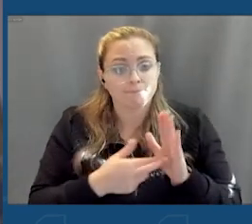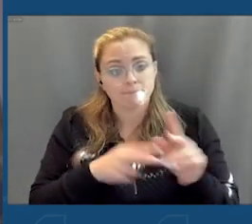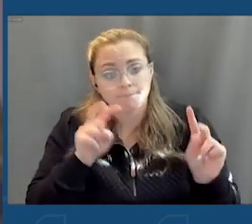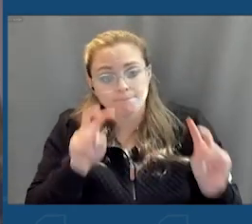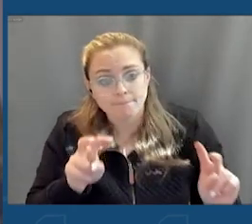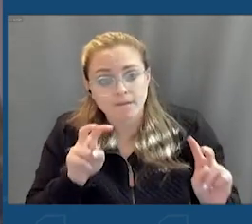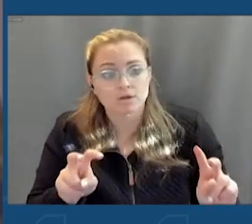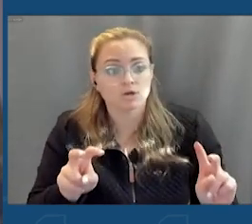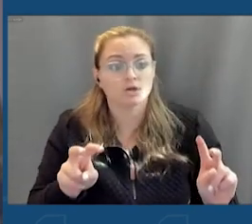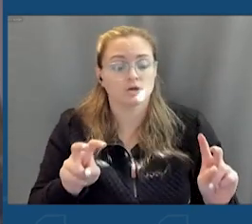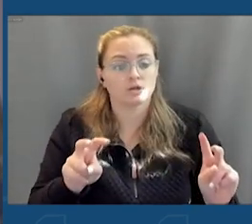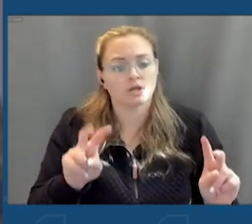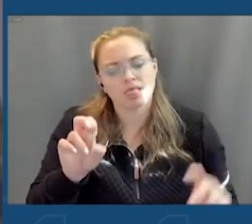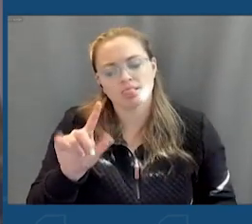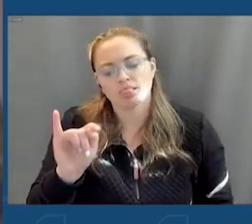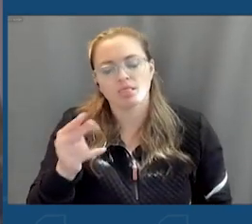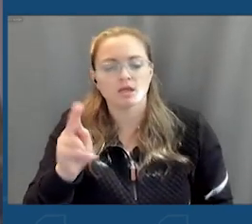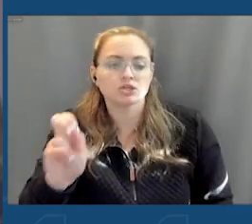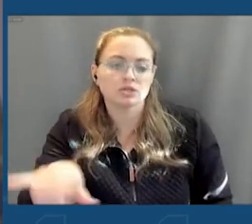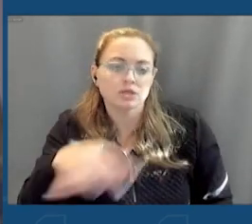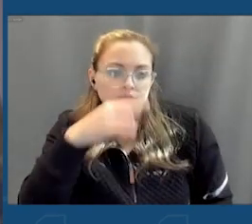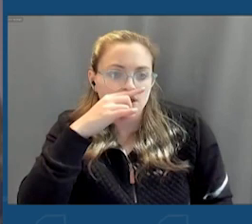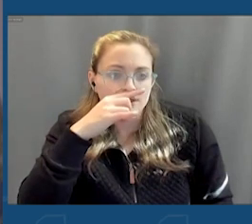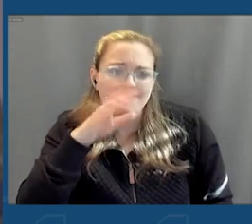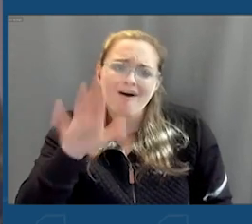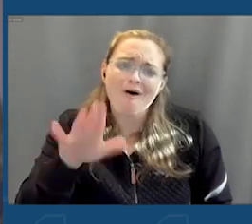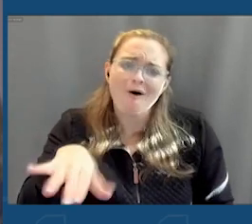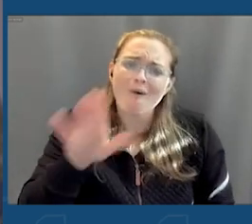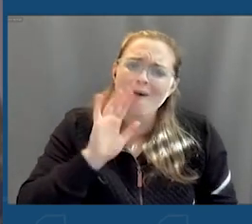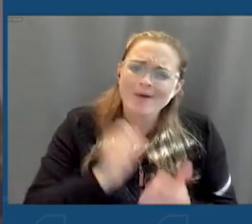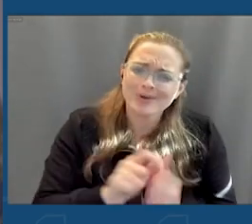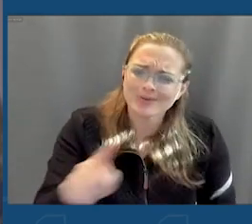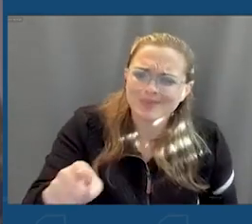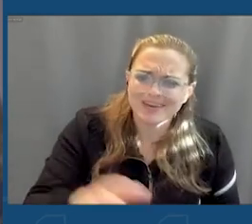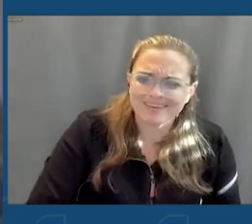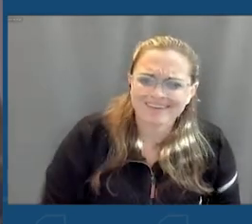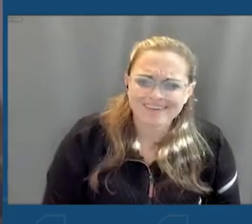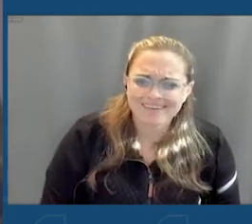the latchkey. And so, how you doing, Misha?